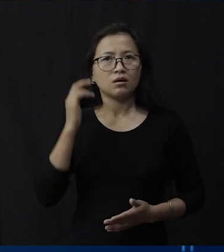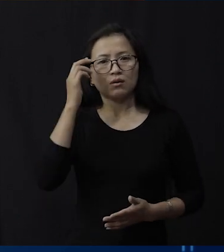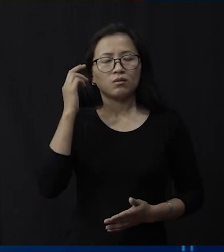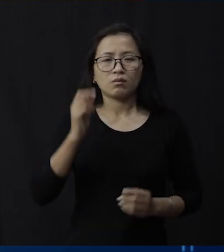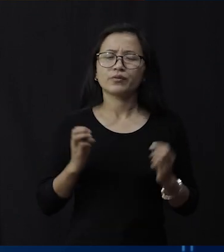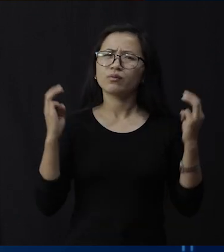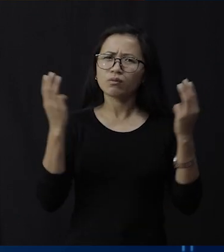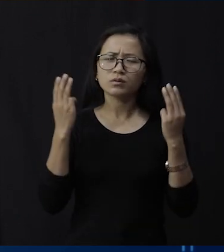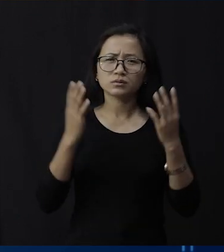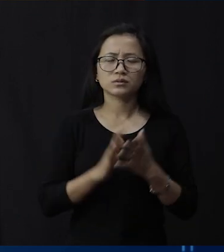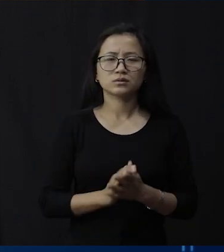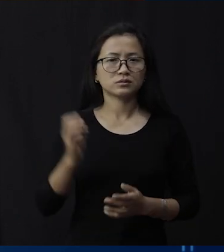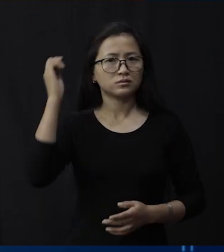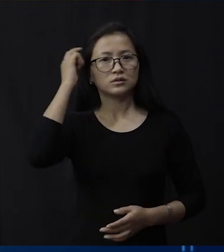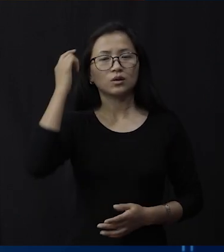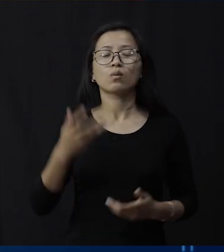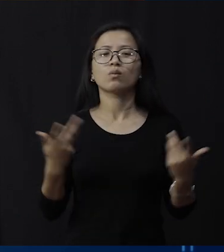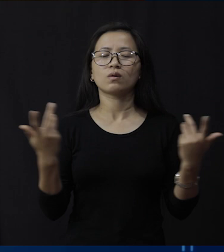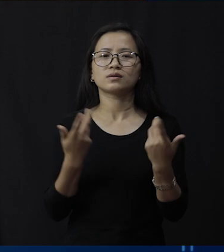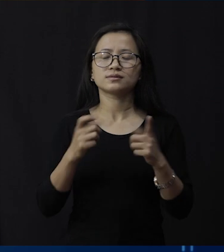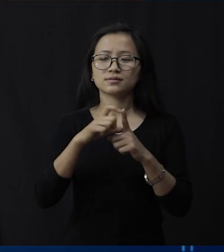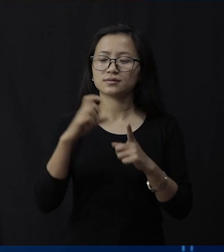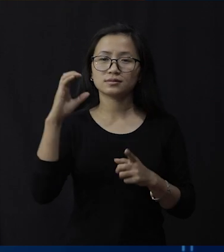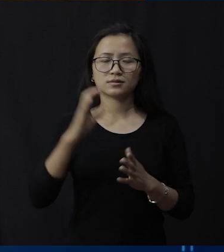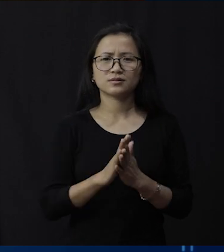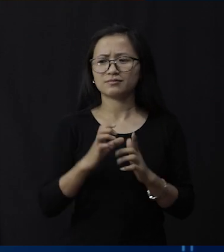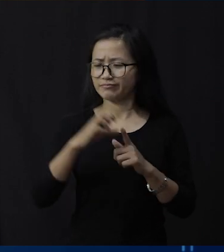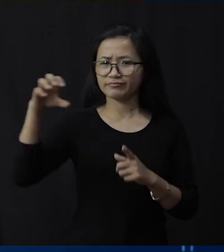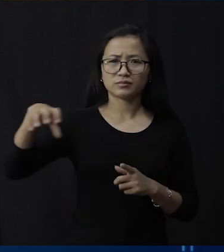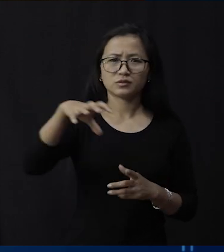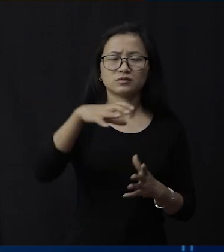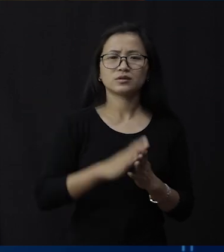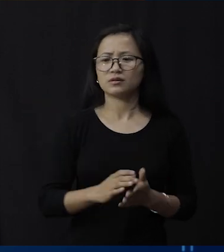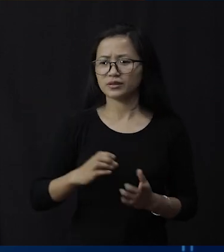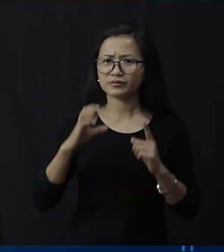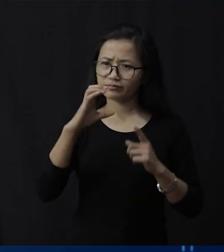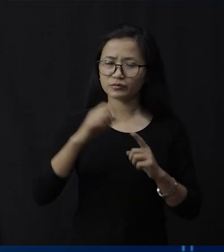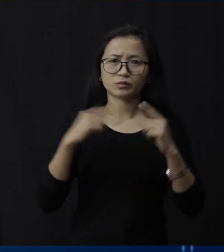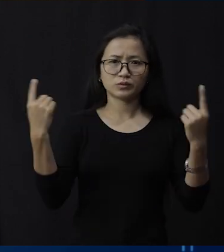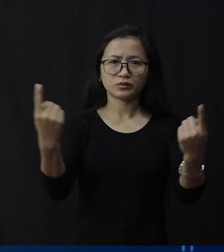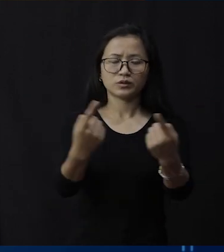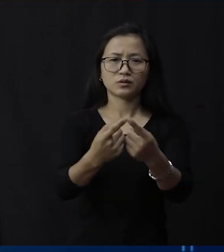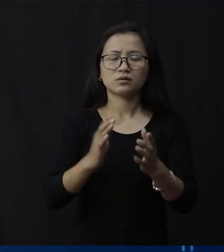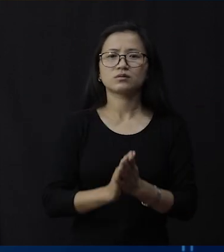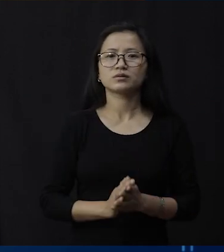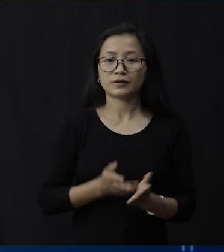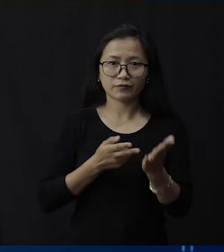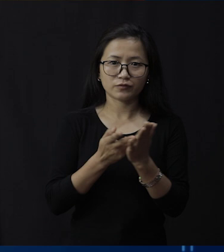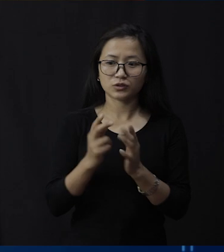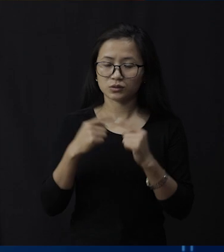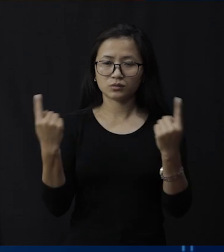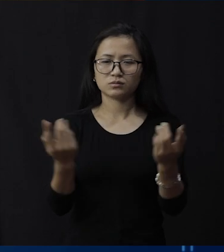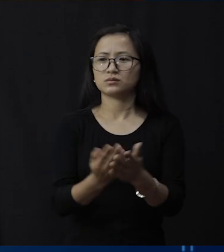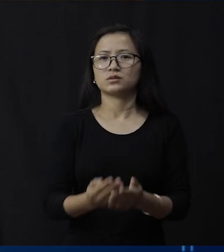was wondering, what is DC? What do you mean by district? What do you mean by community hall? Because Lanu is also